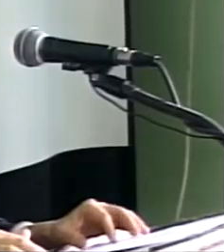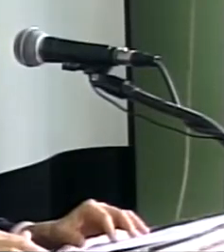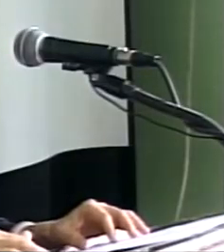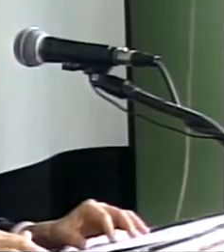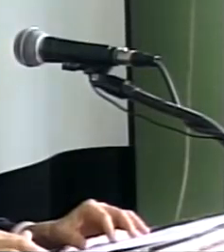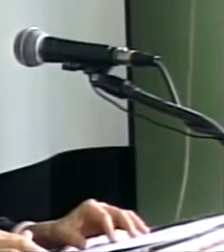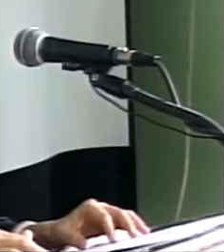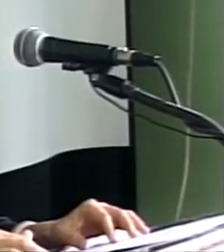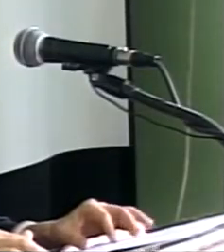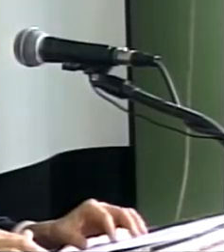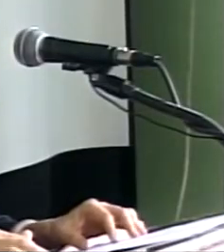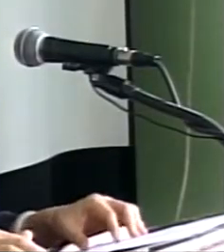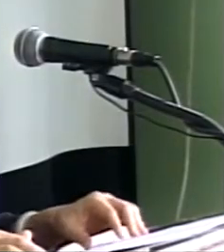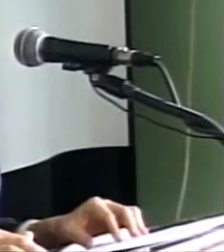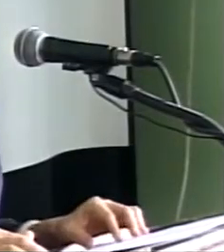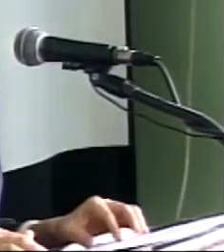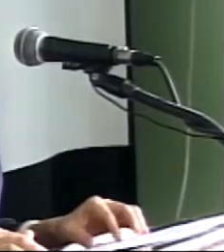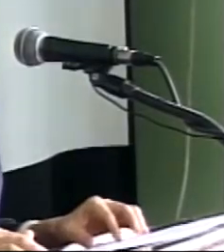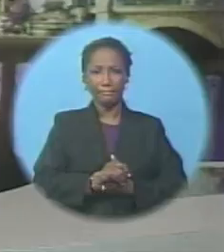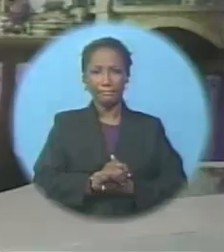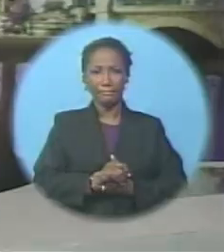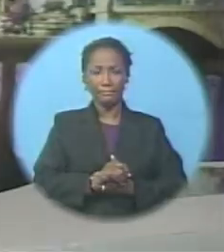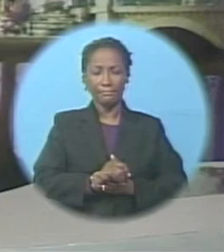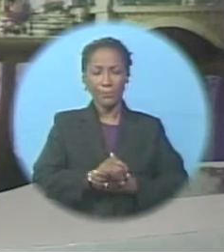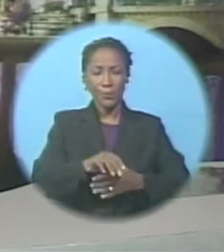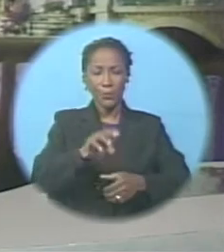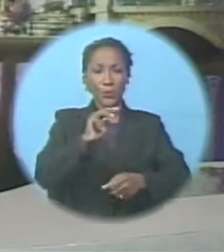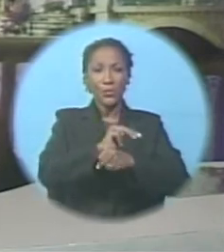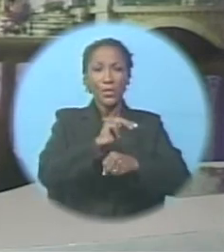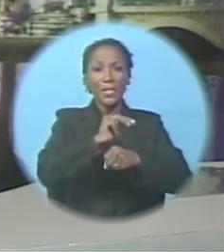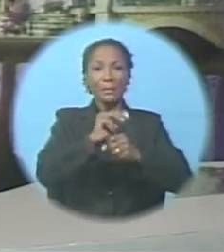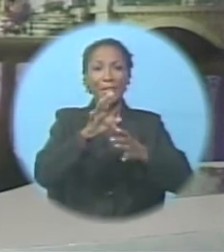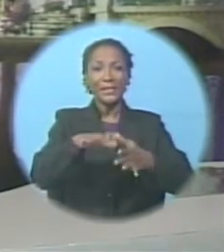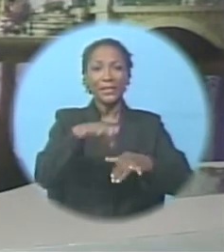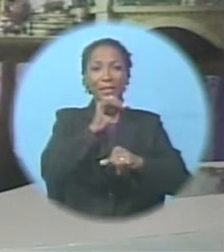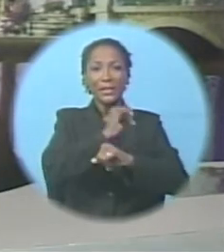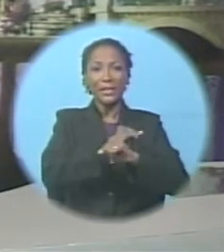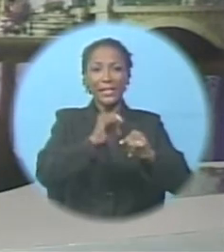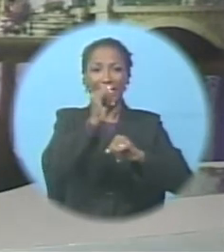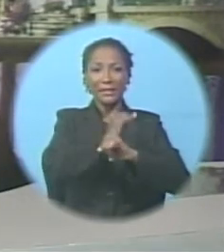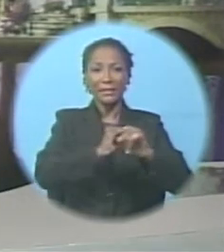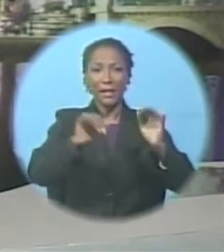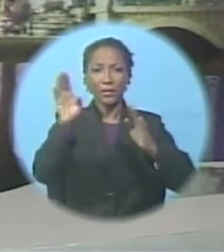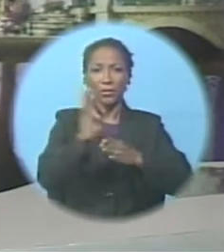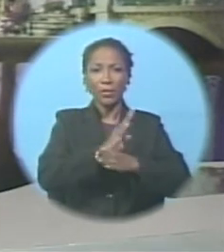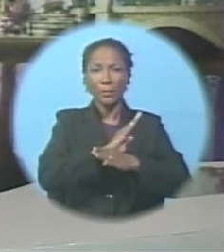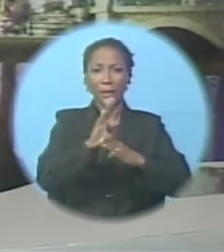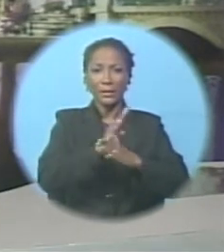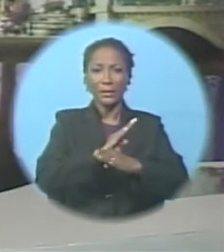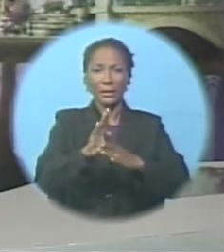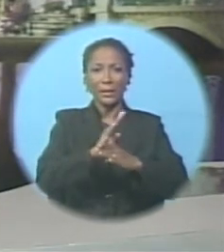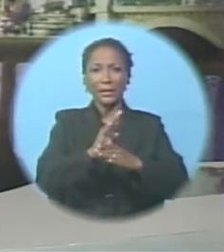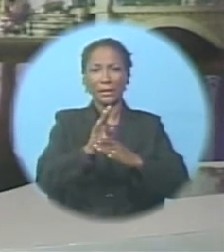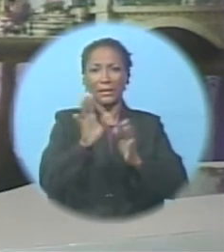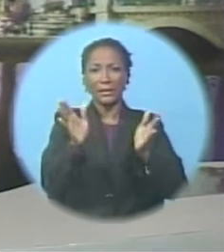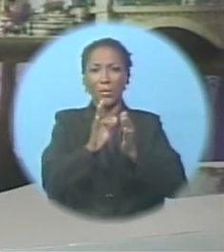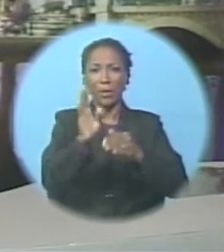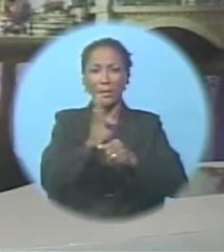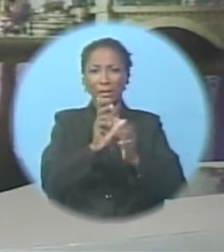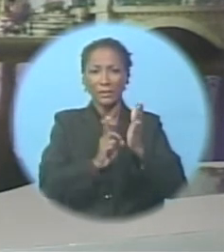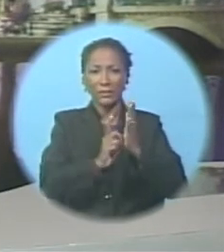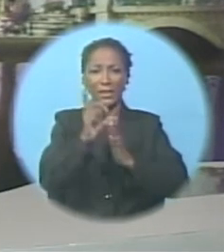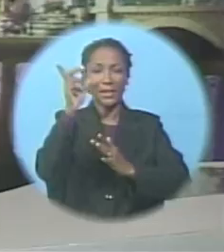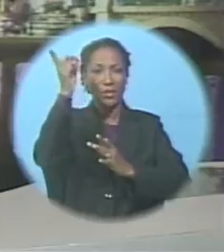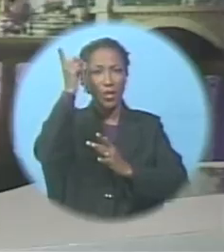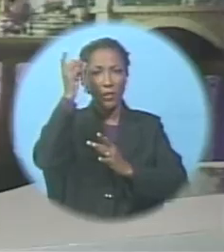be fully financed. Minister of Industry, International Business, Commerce and Small Business Development Donville Innes says